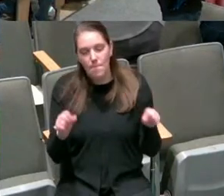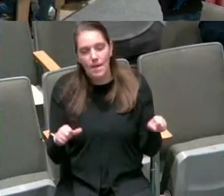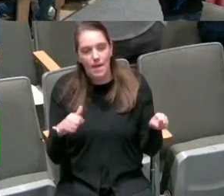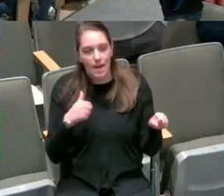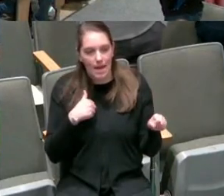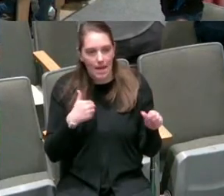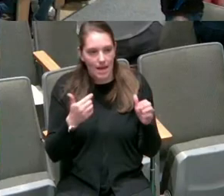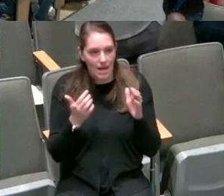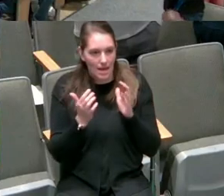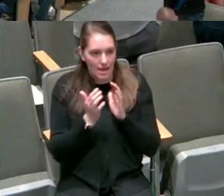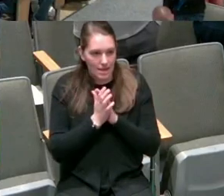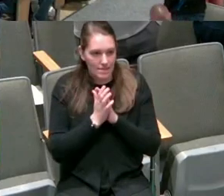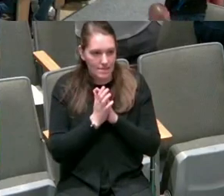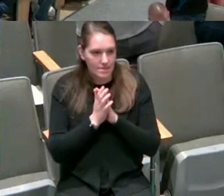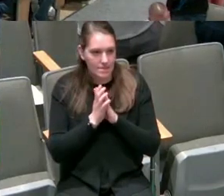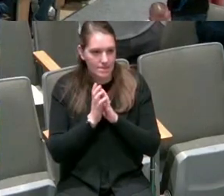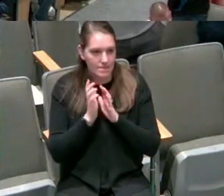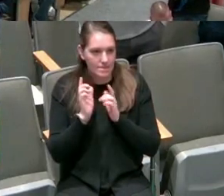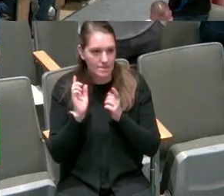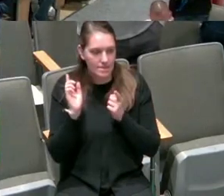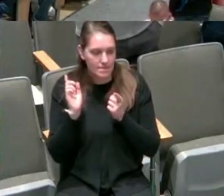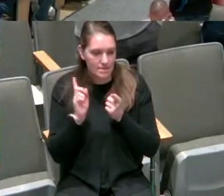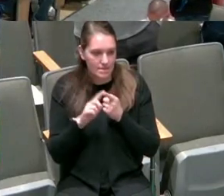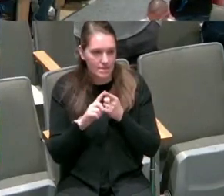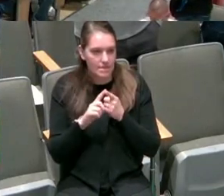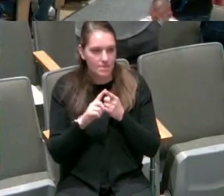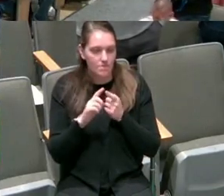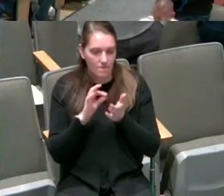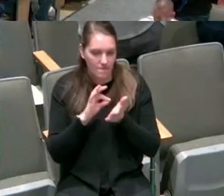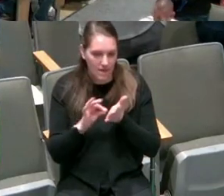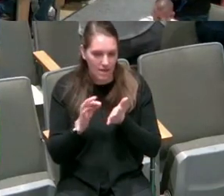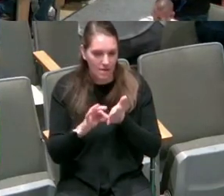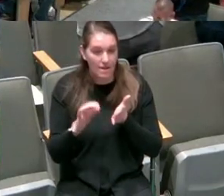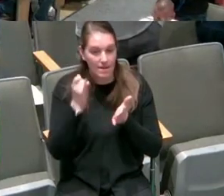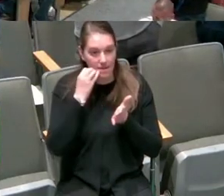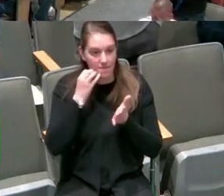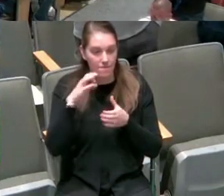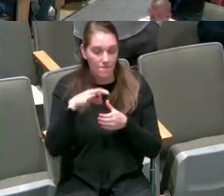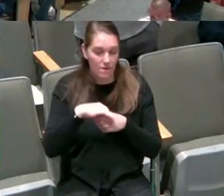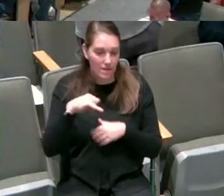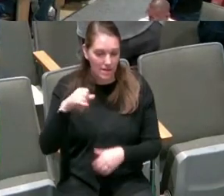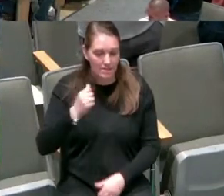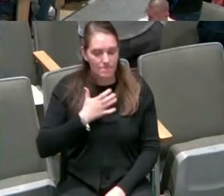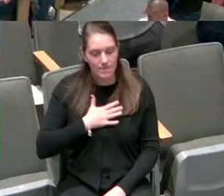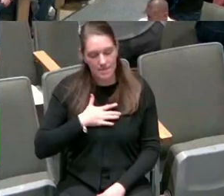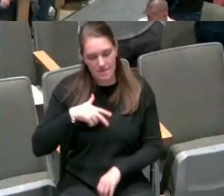secured the account if you're voting yes please please stand stay up